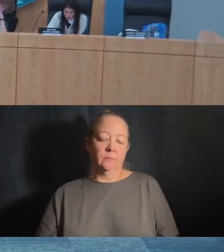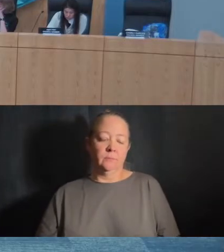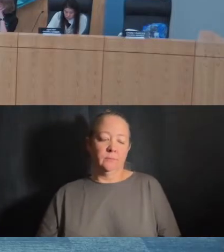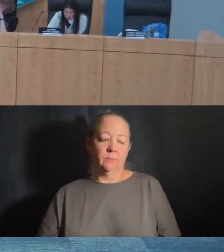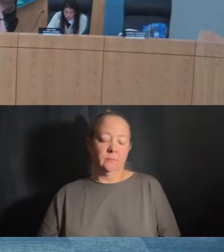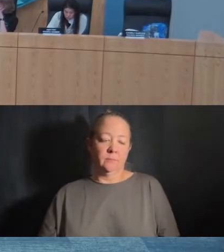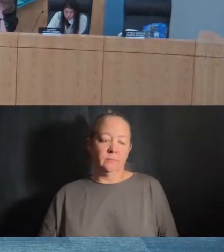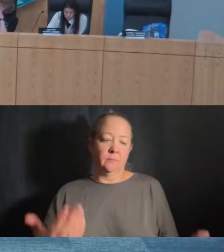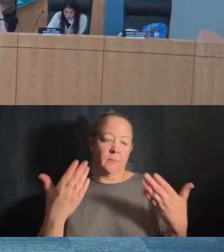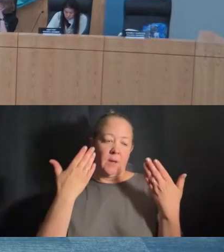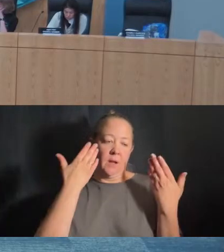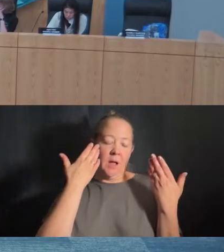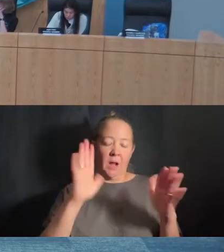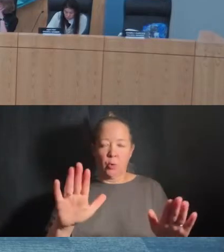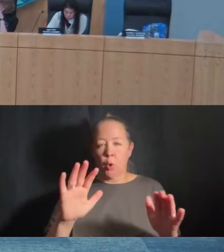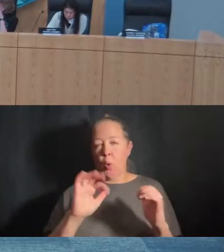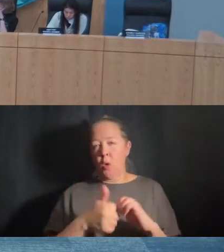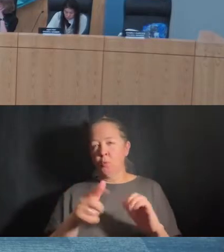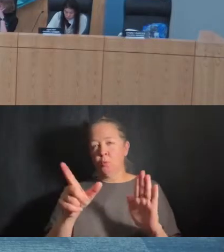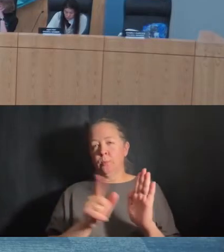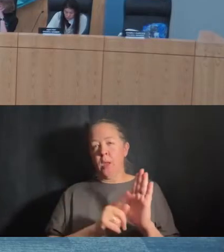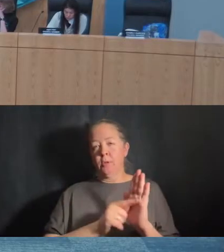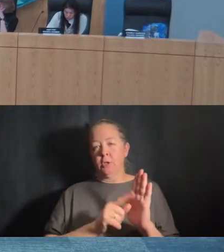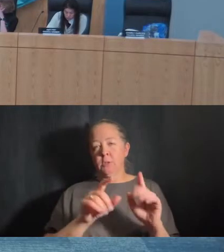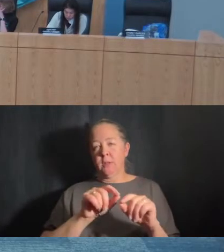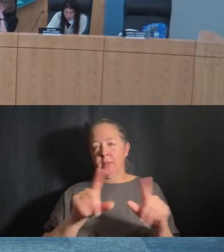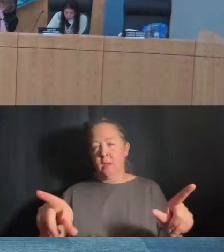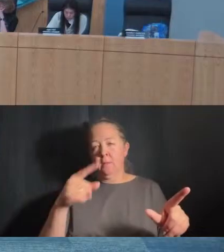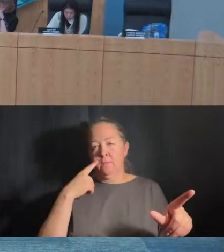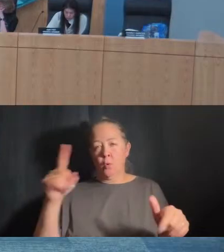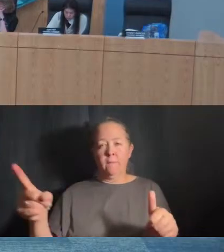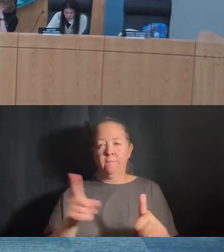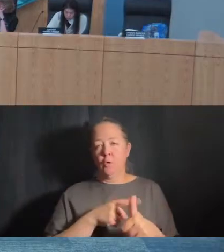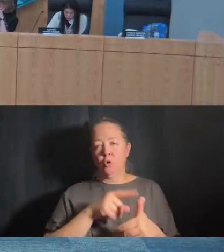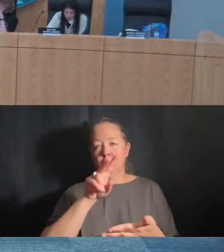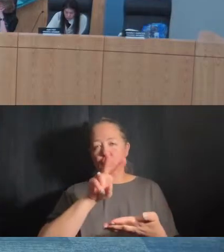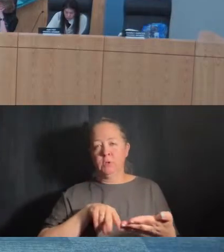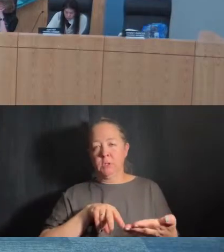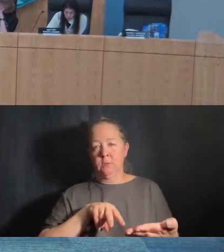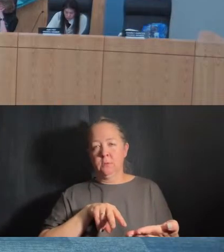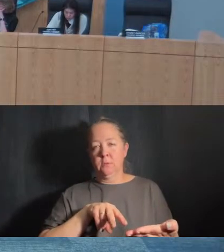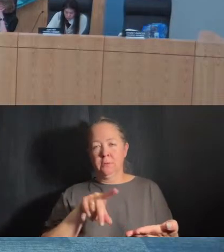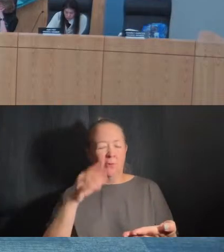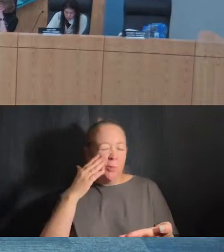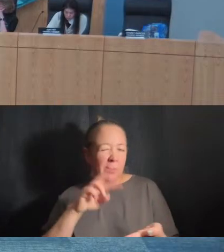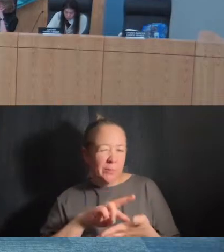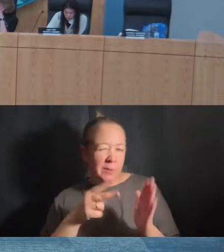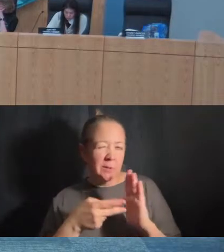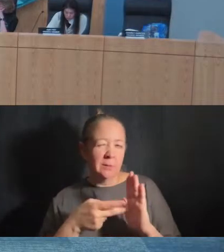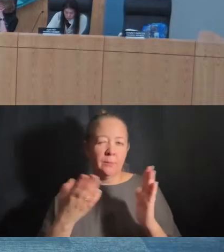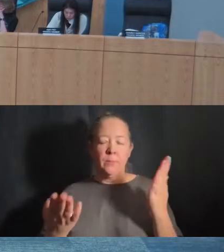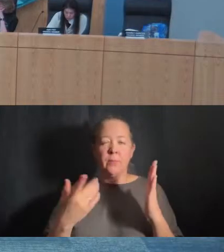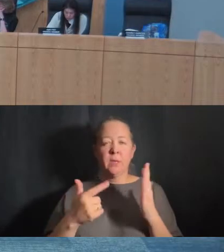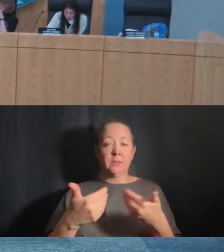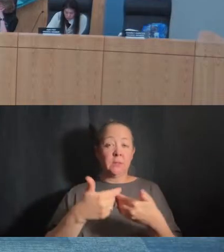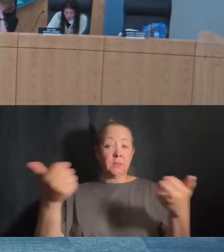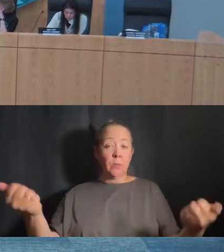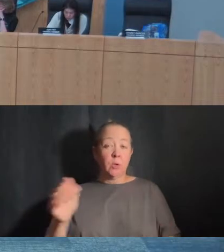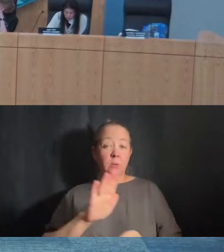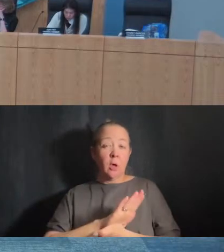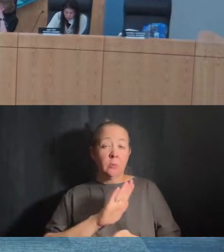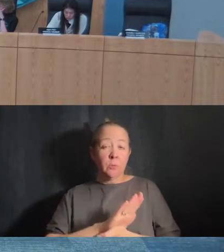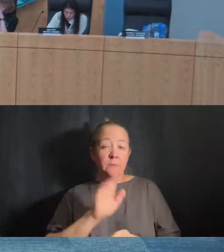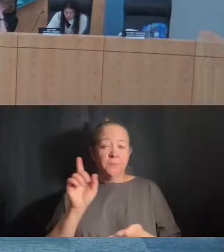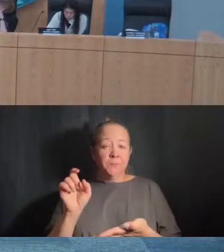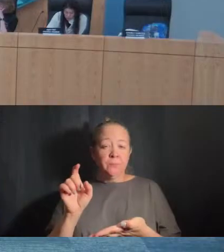I don't know how to publish that as a first reader, though, because it wouldn't, do you know what I mean? Maybe it's a separate document, and